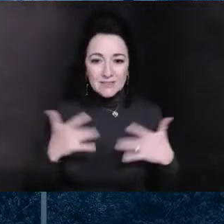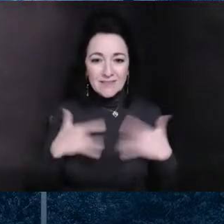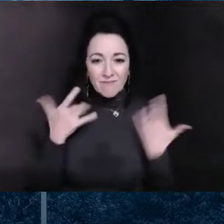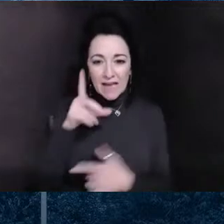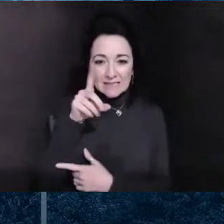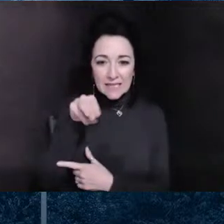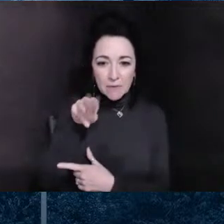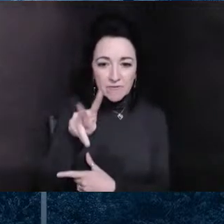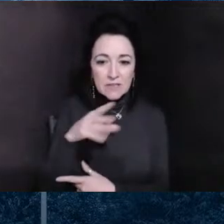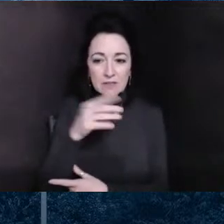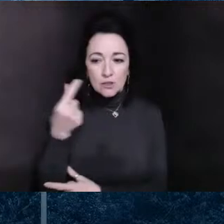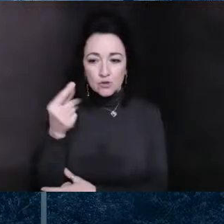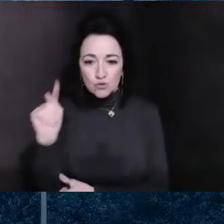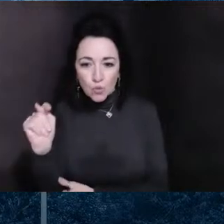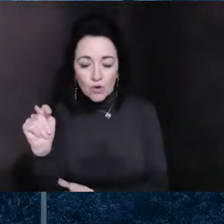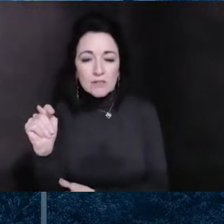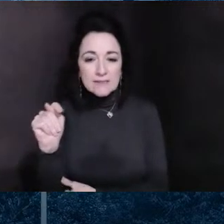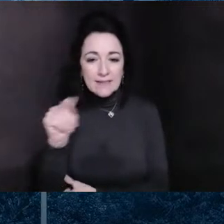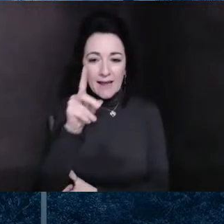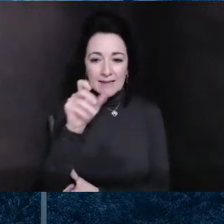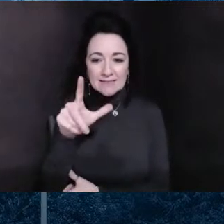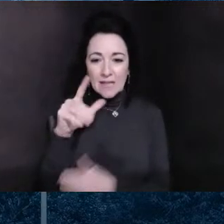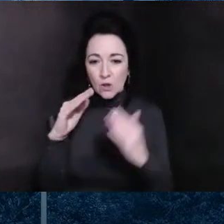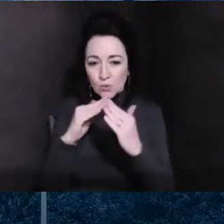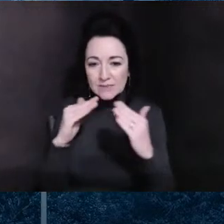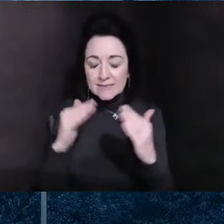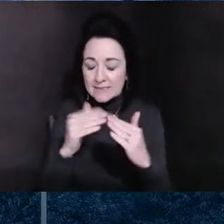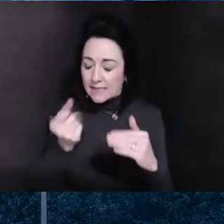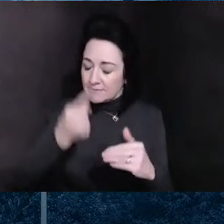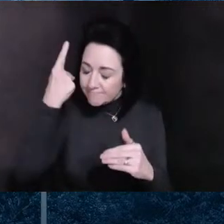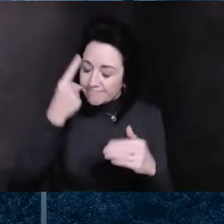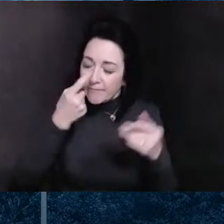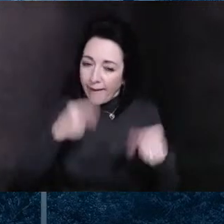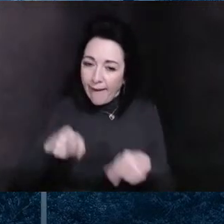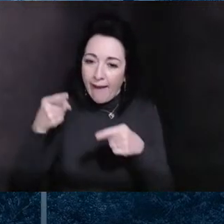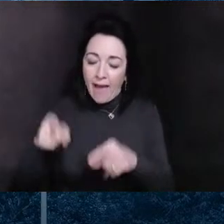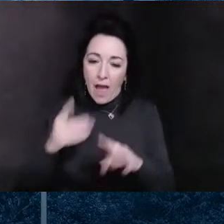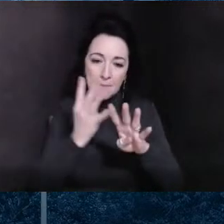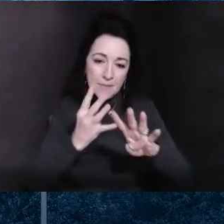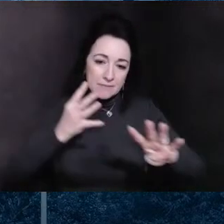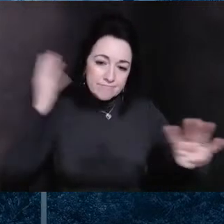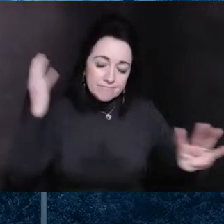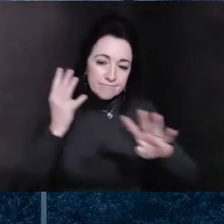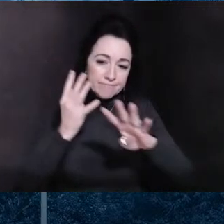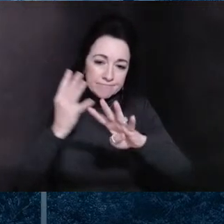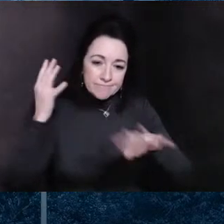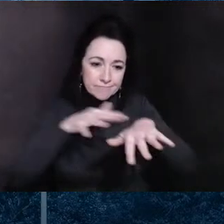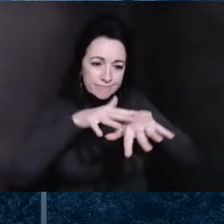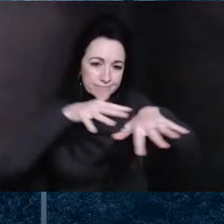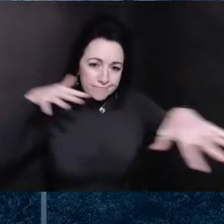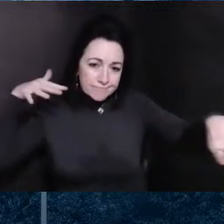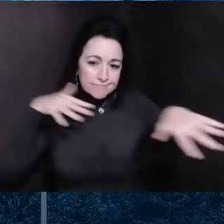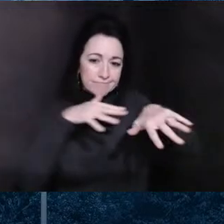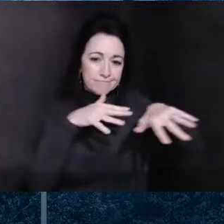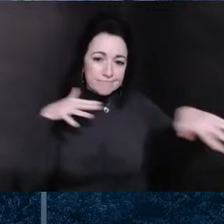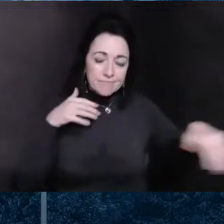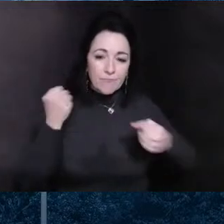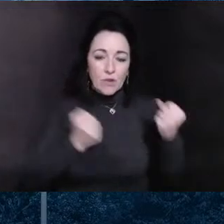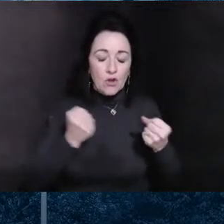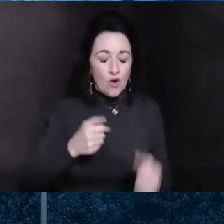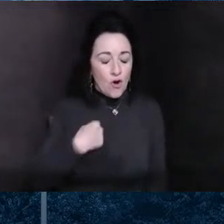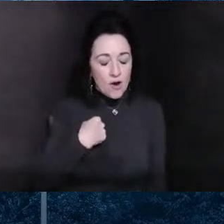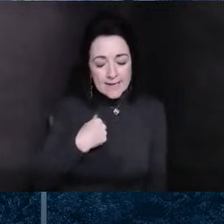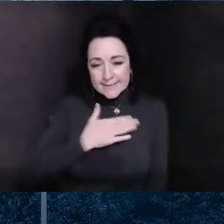in Georgetown and in Delaware City and had to wait an inordinate amount of time, I want to apologize to you for that